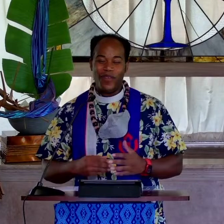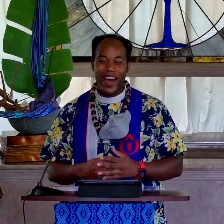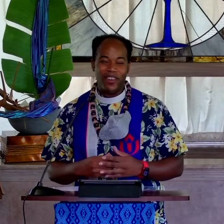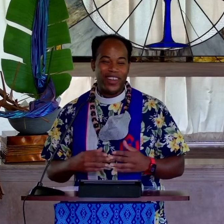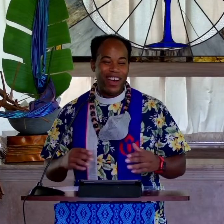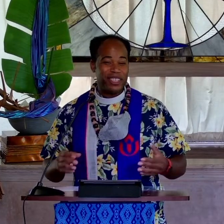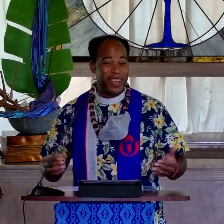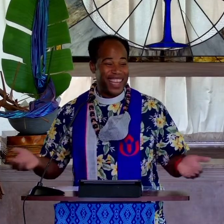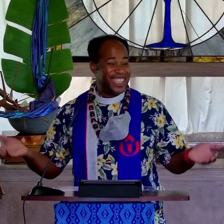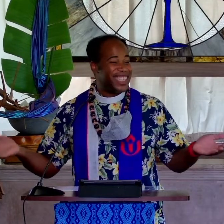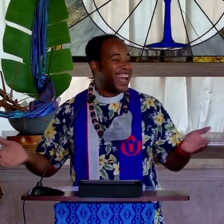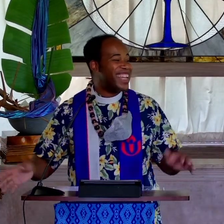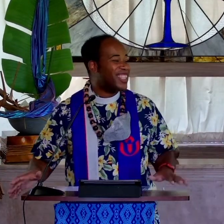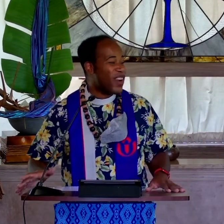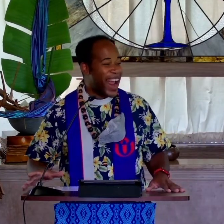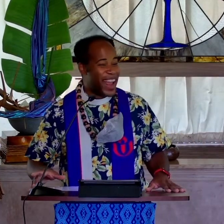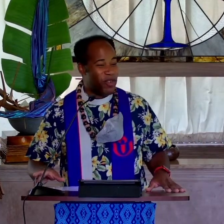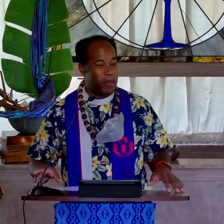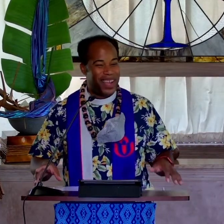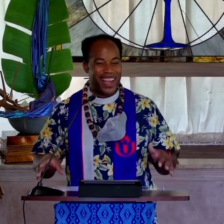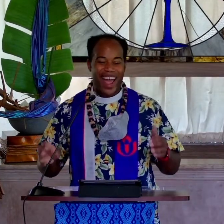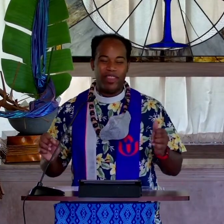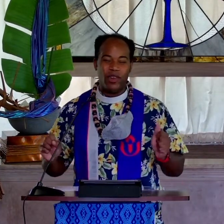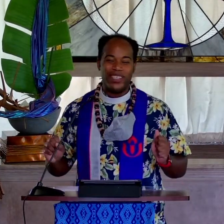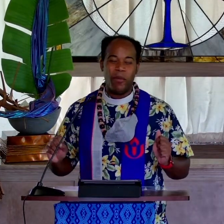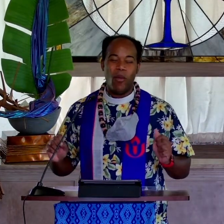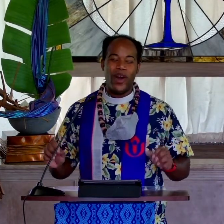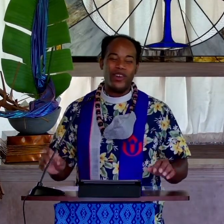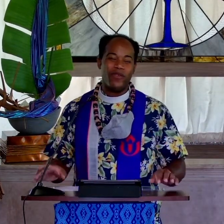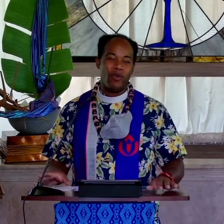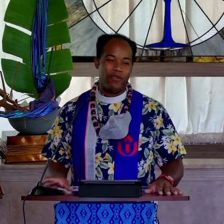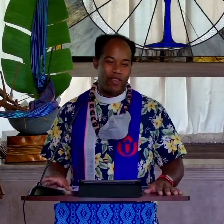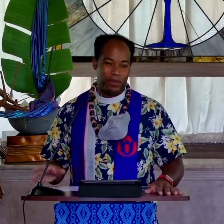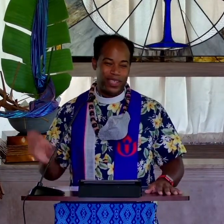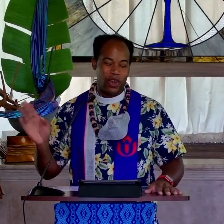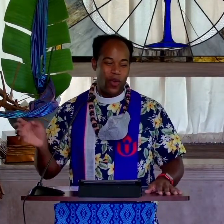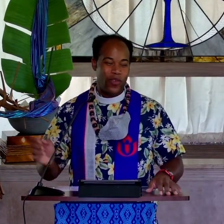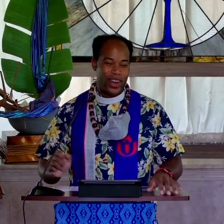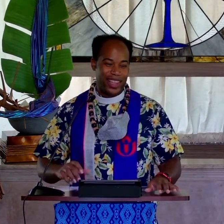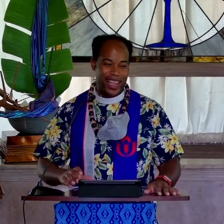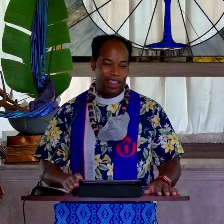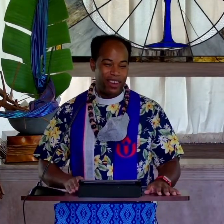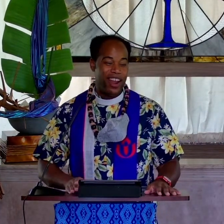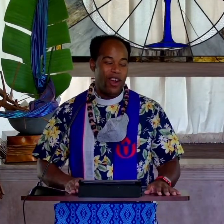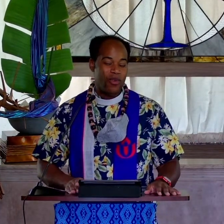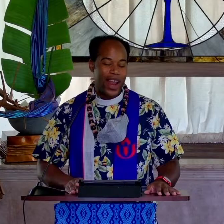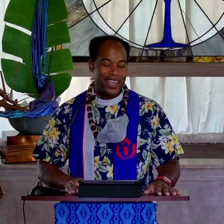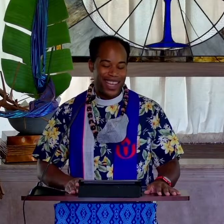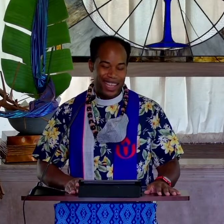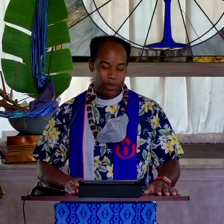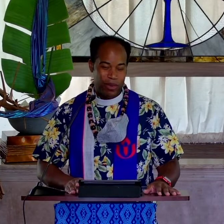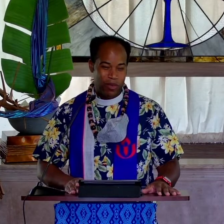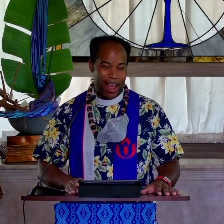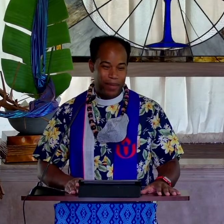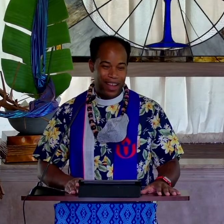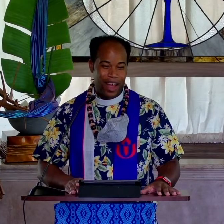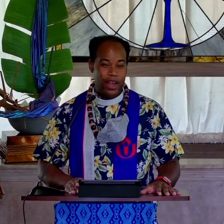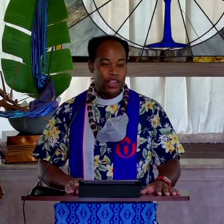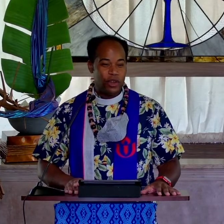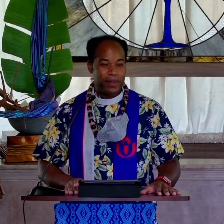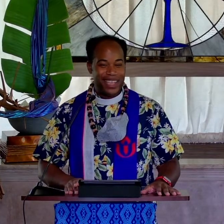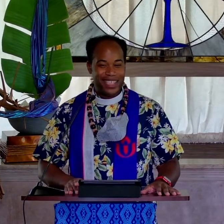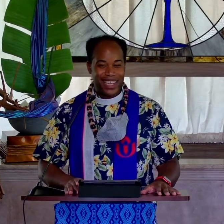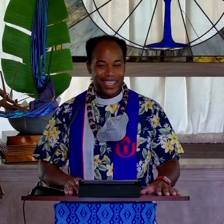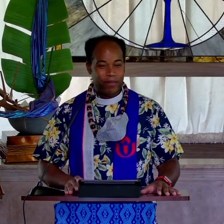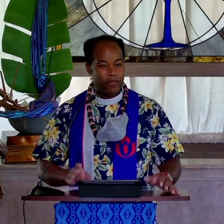Our final announcement is today is our annual meeting, and there's some wonderful refreshments over in the gallery right as we wrap up.